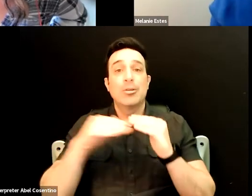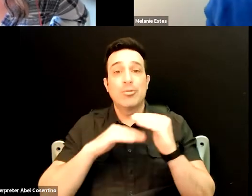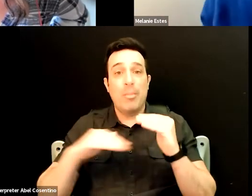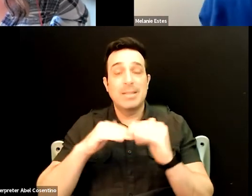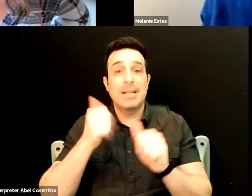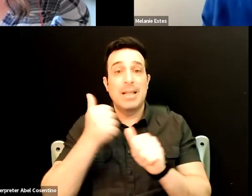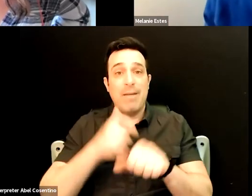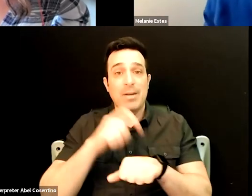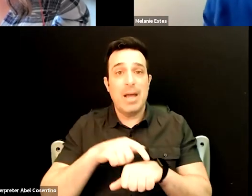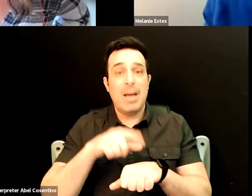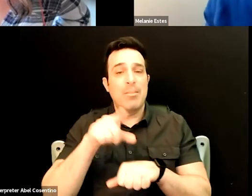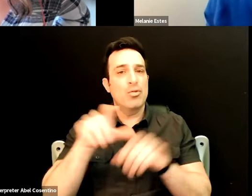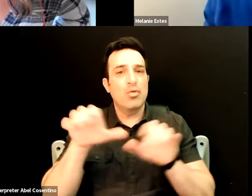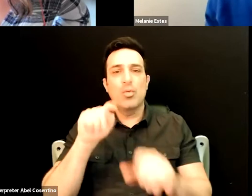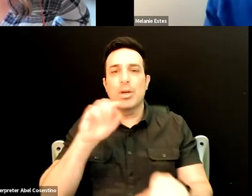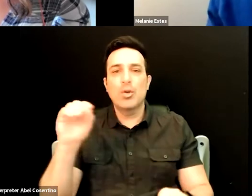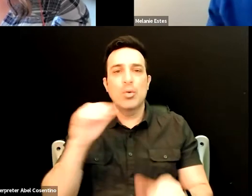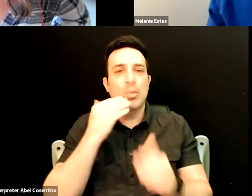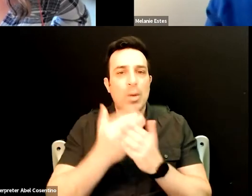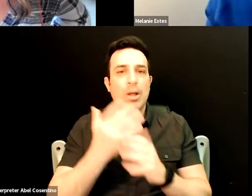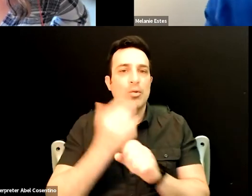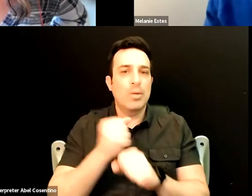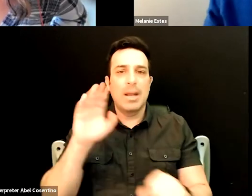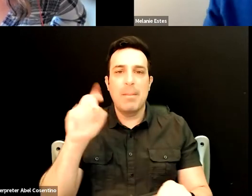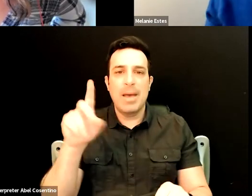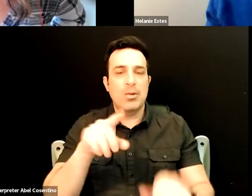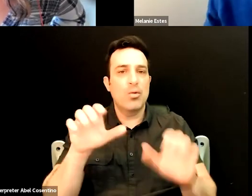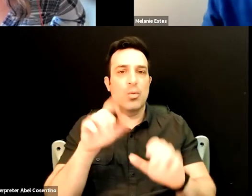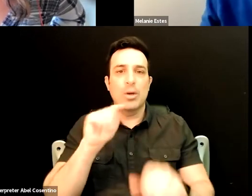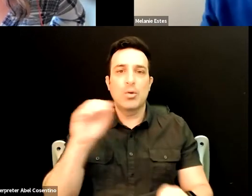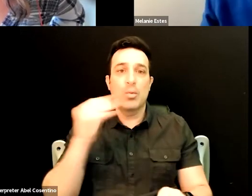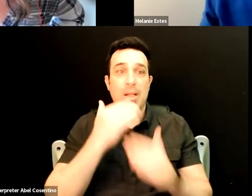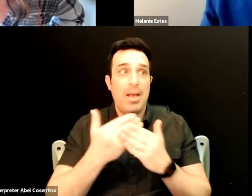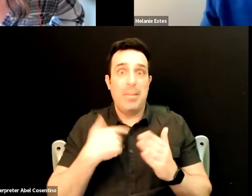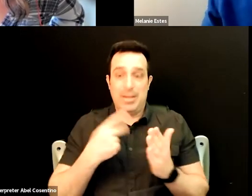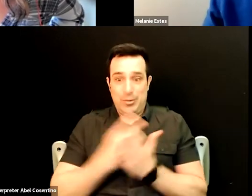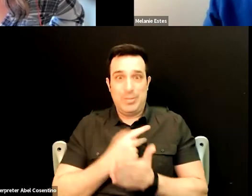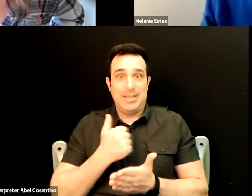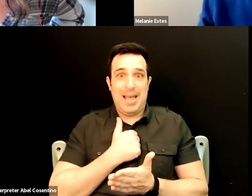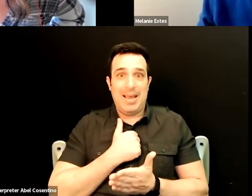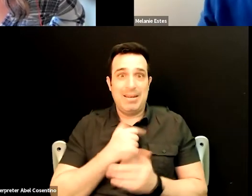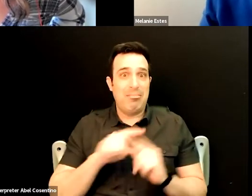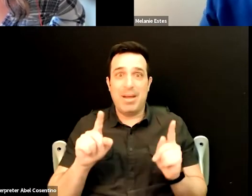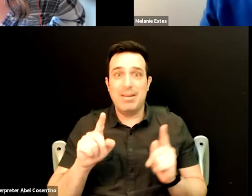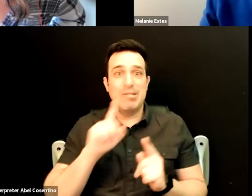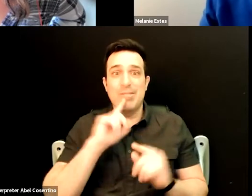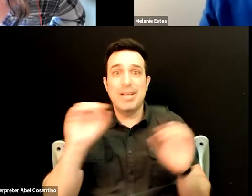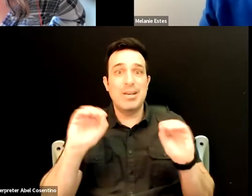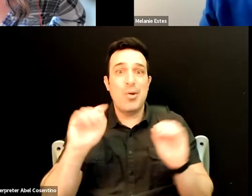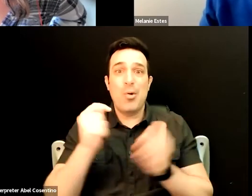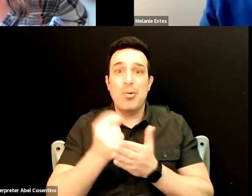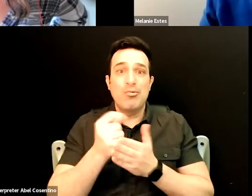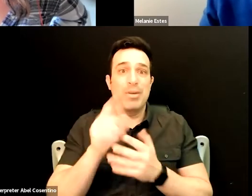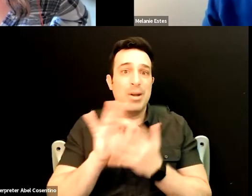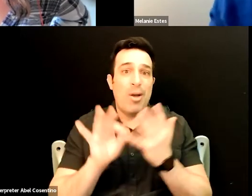every time is, you're doing too well to get a bed. You're doing too well. Here I am suicidal, but there's not really any treatment